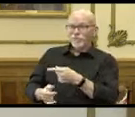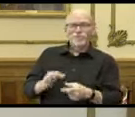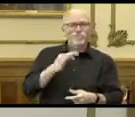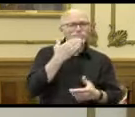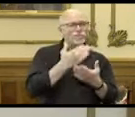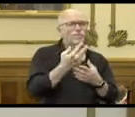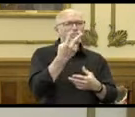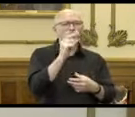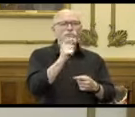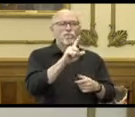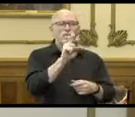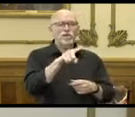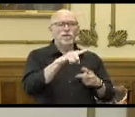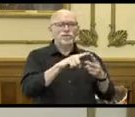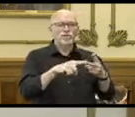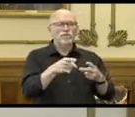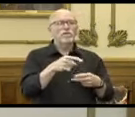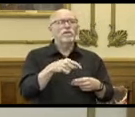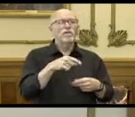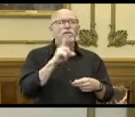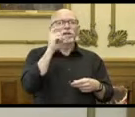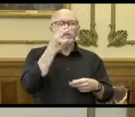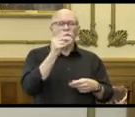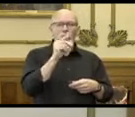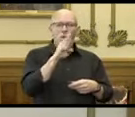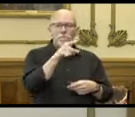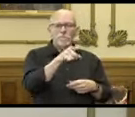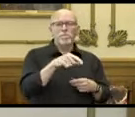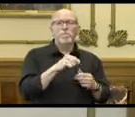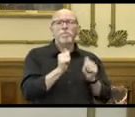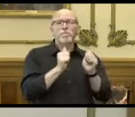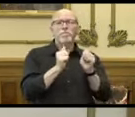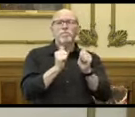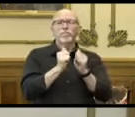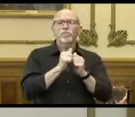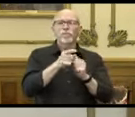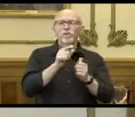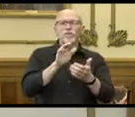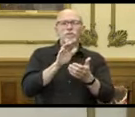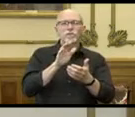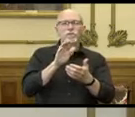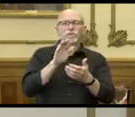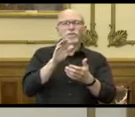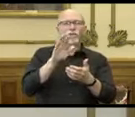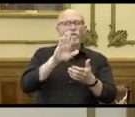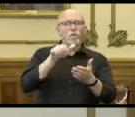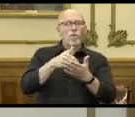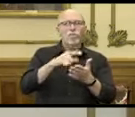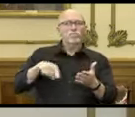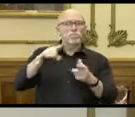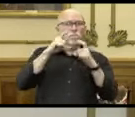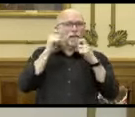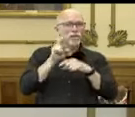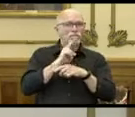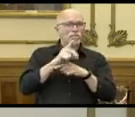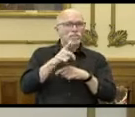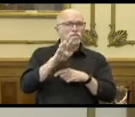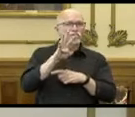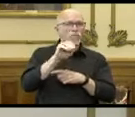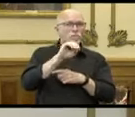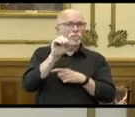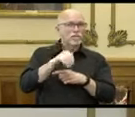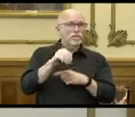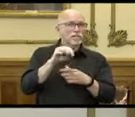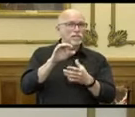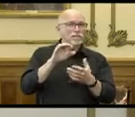quick questions to squeeze in here. Governor Holcomb, with poll showing mask usage has been around 40%, and certainly past